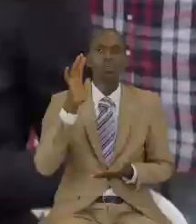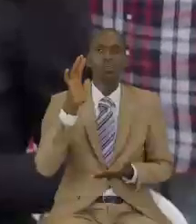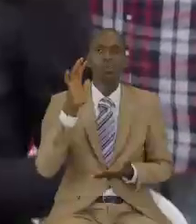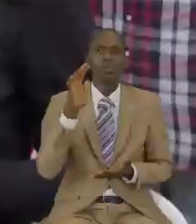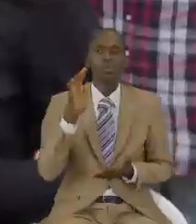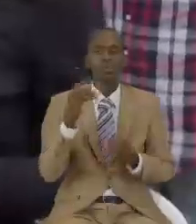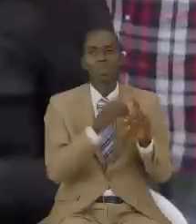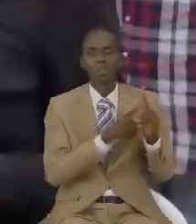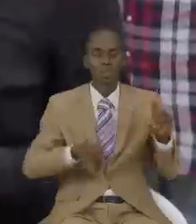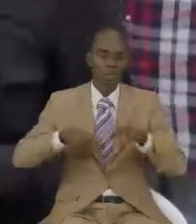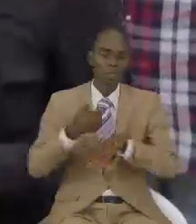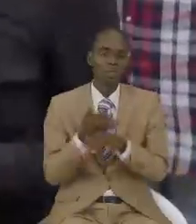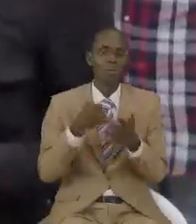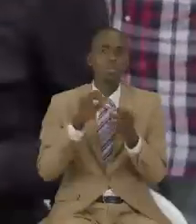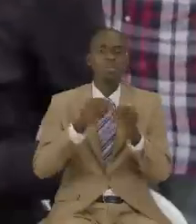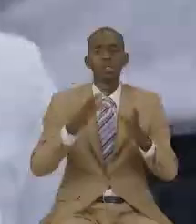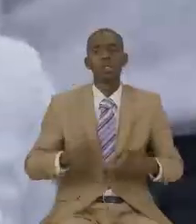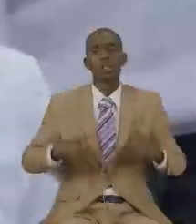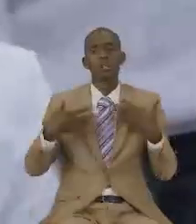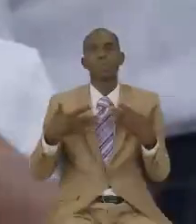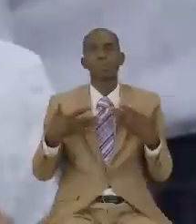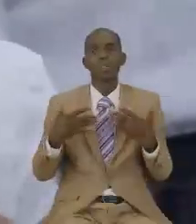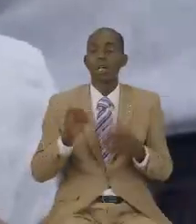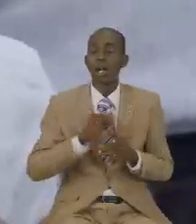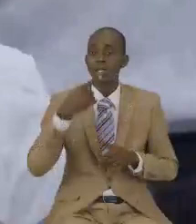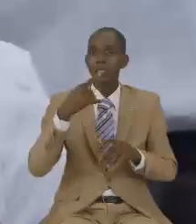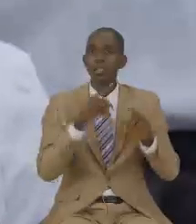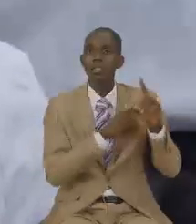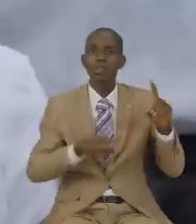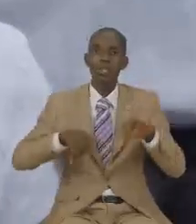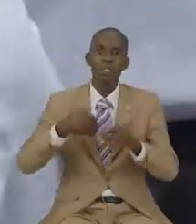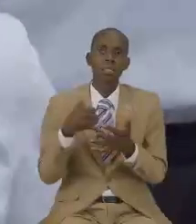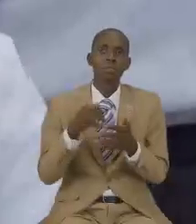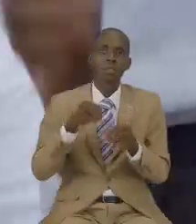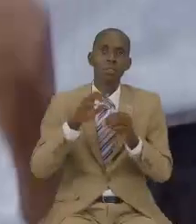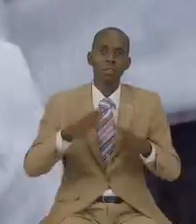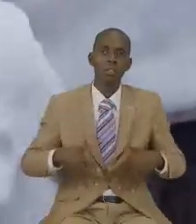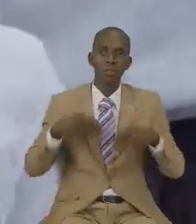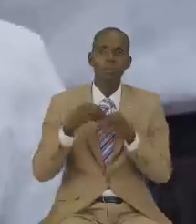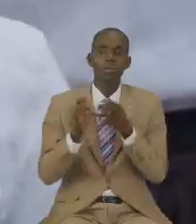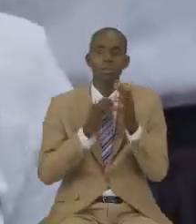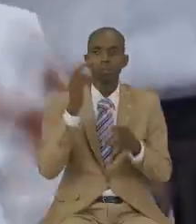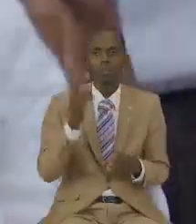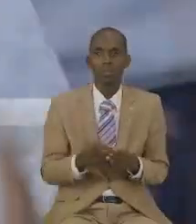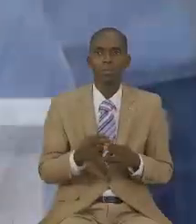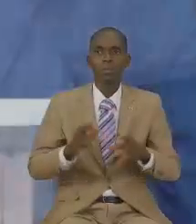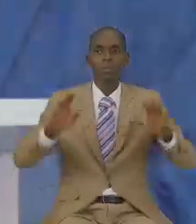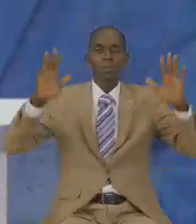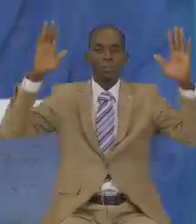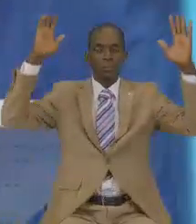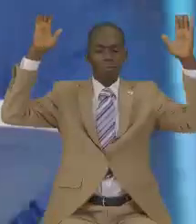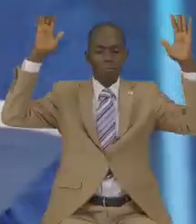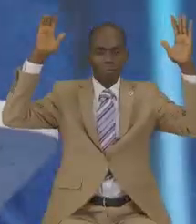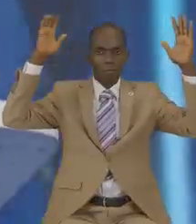The Lord confirm it to your life. I said, the Lord confirm it to your life. Raise up that hand